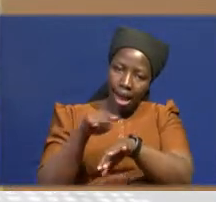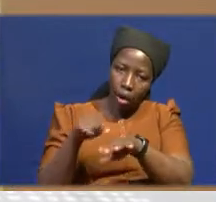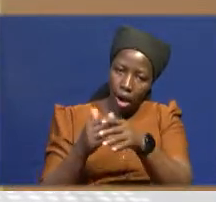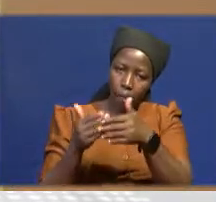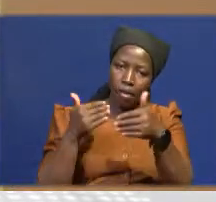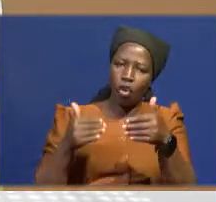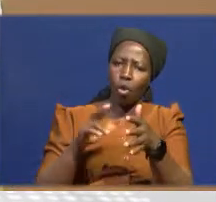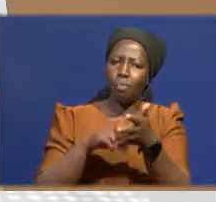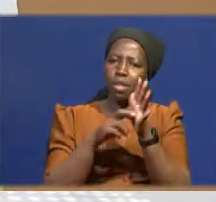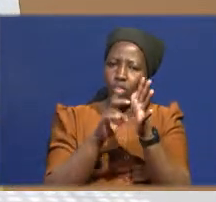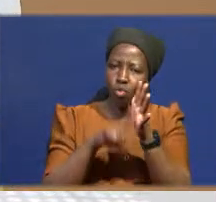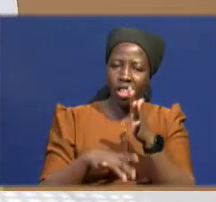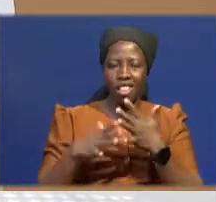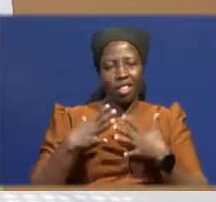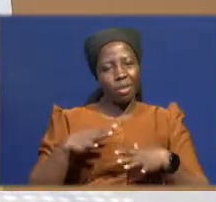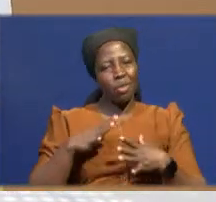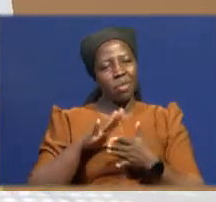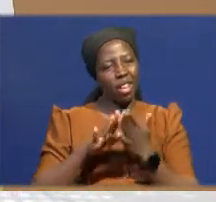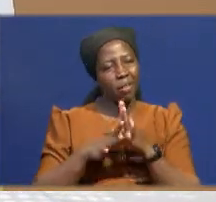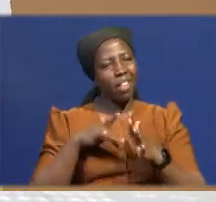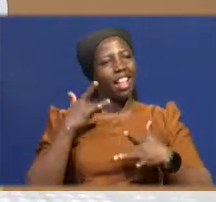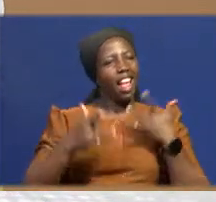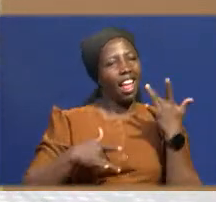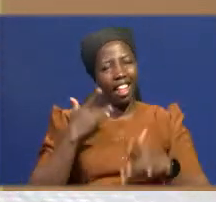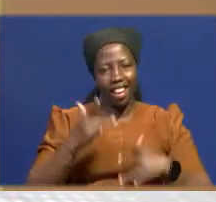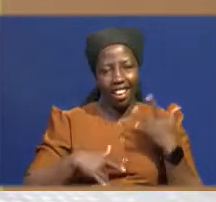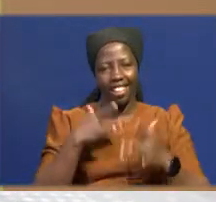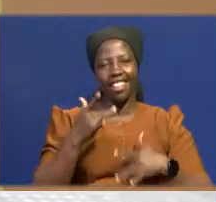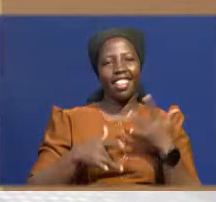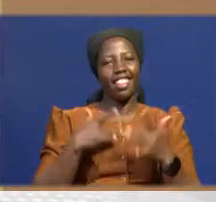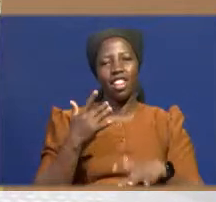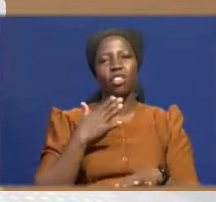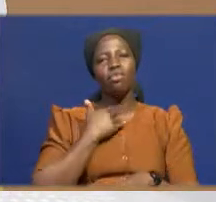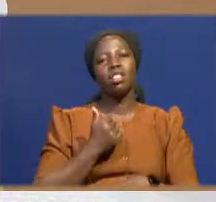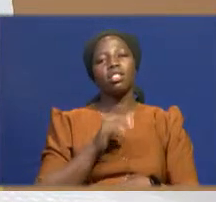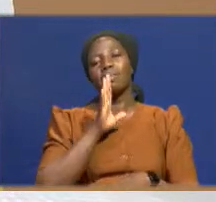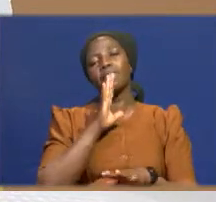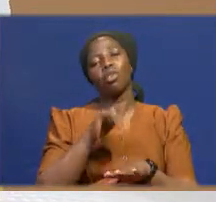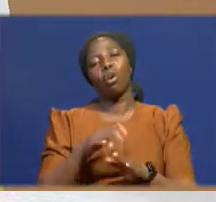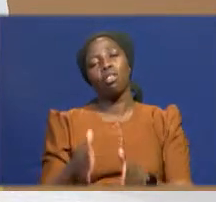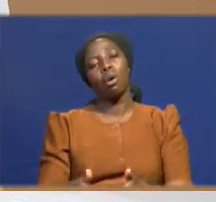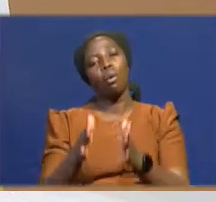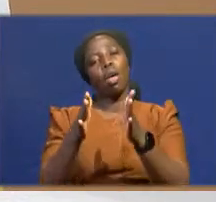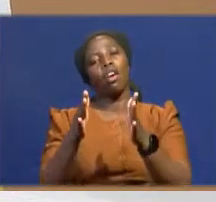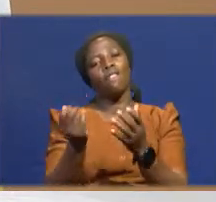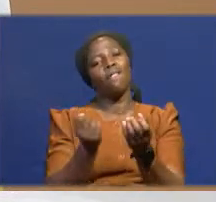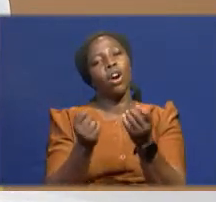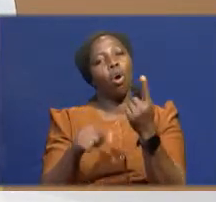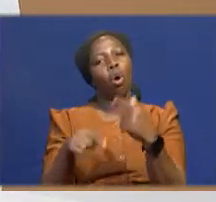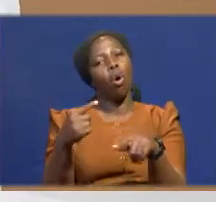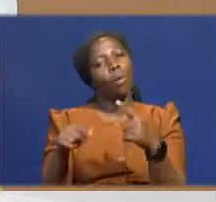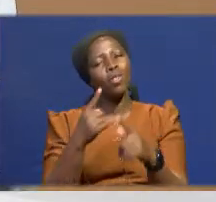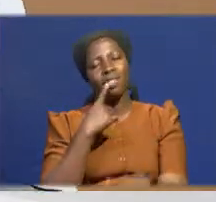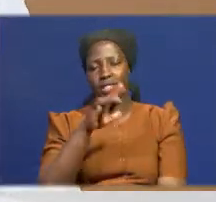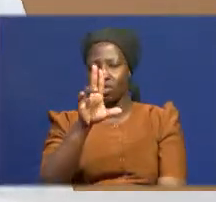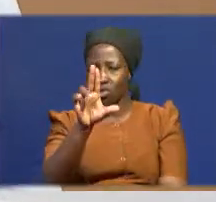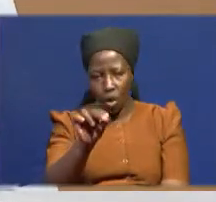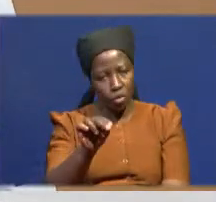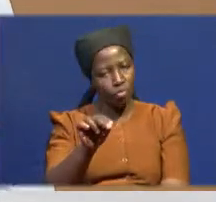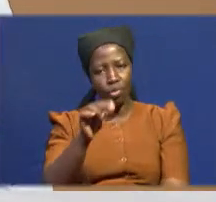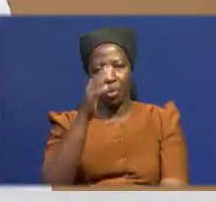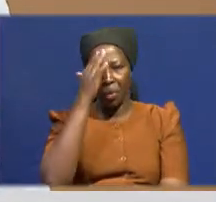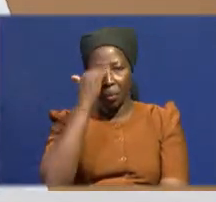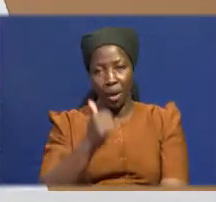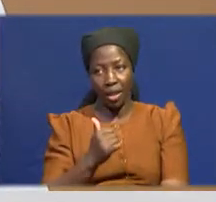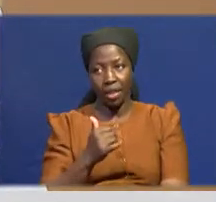to be excited, want to be on the rally route. We always tell them, do not. Why do we do that? Because we have what we call a